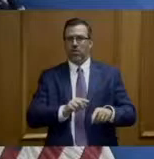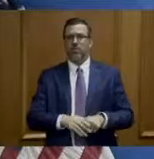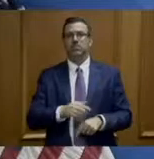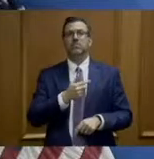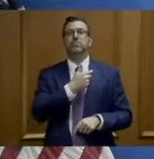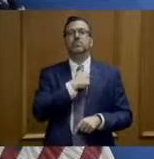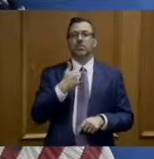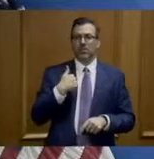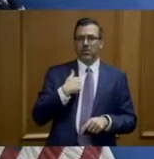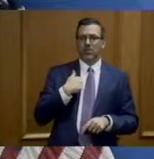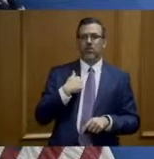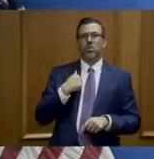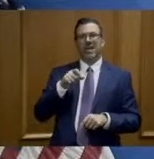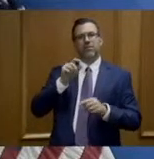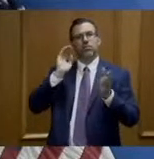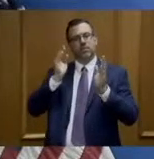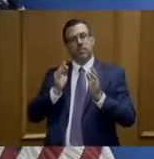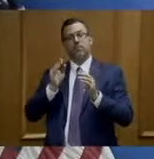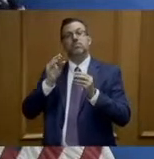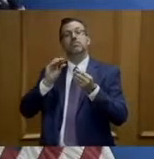death with death certificates.